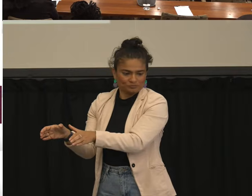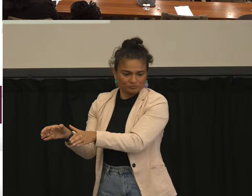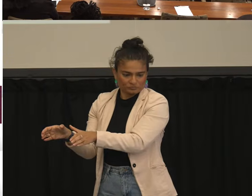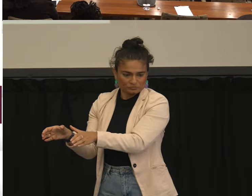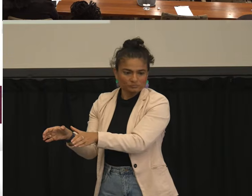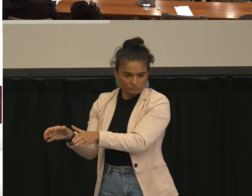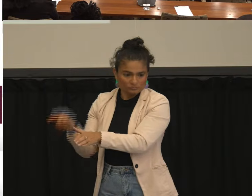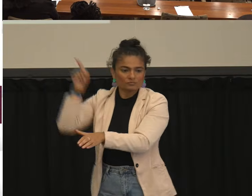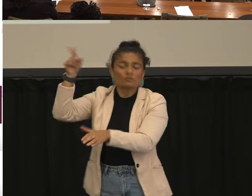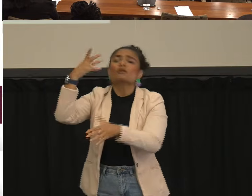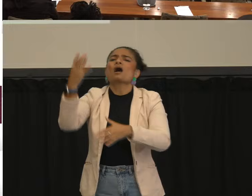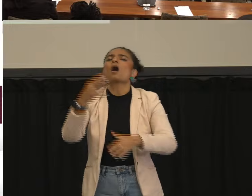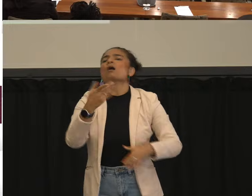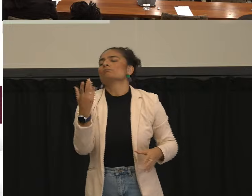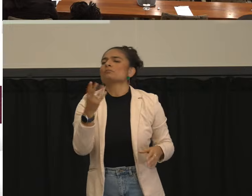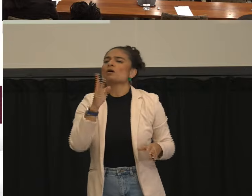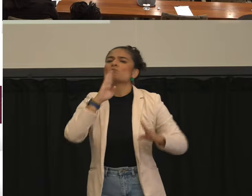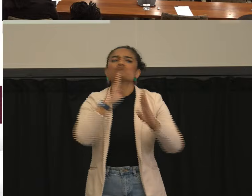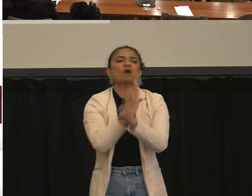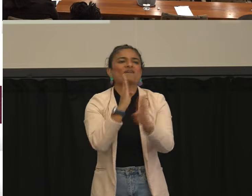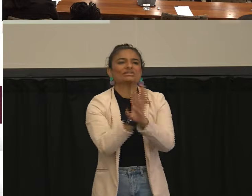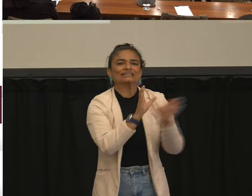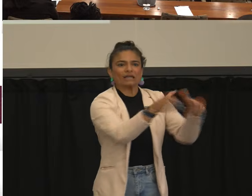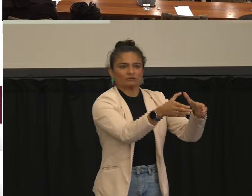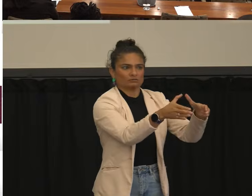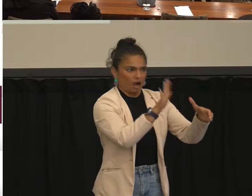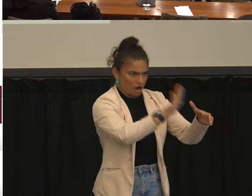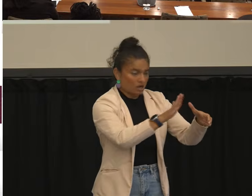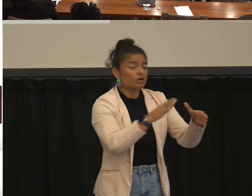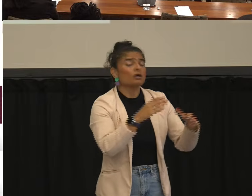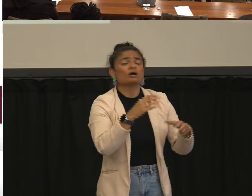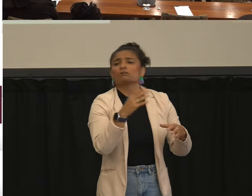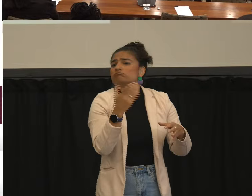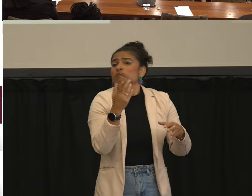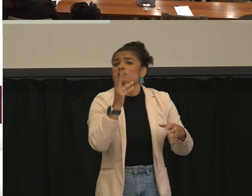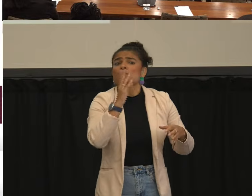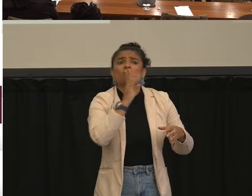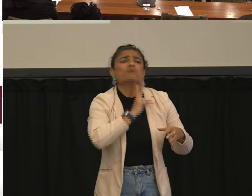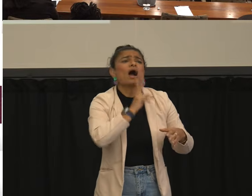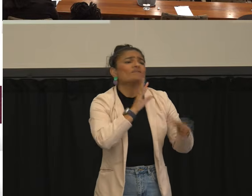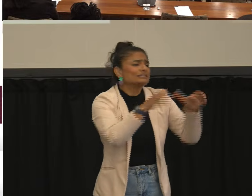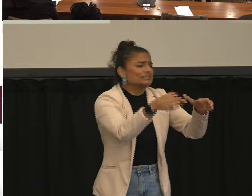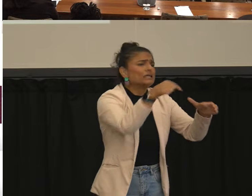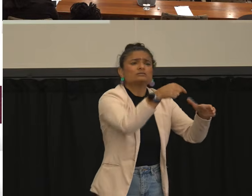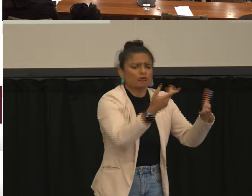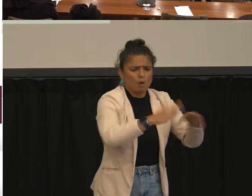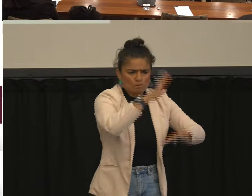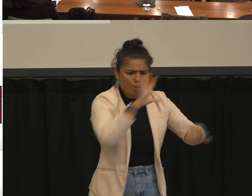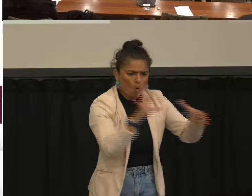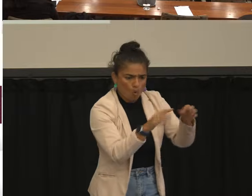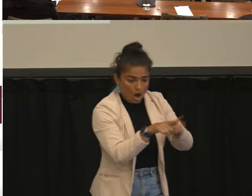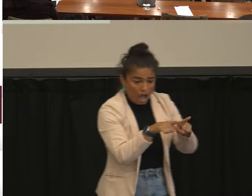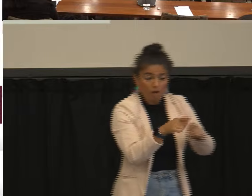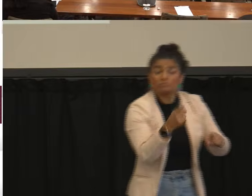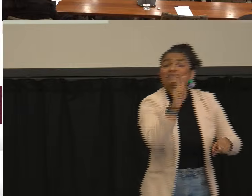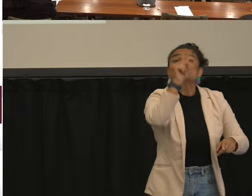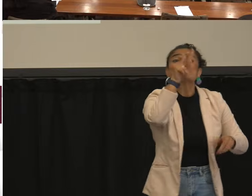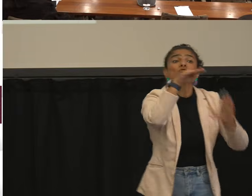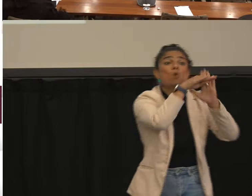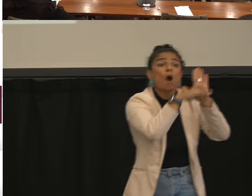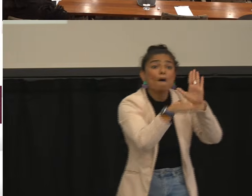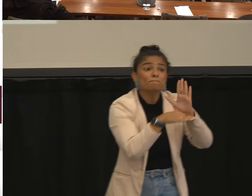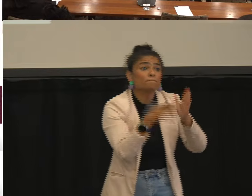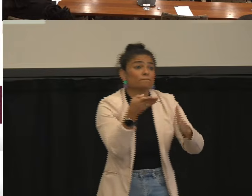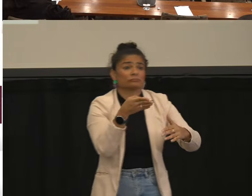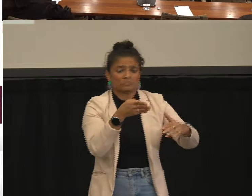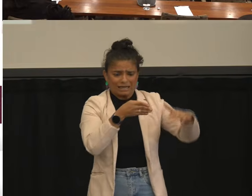We are going to be looking at different categories. We're going to look at the private sector and what resources are available there. And here